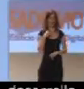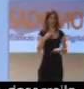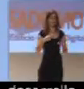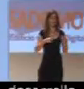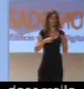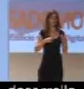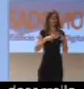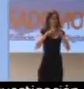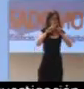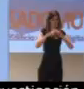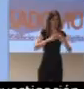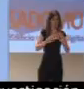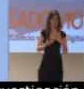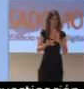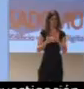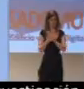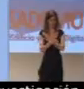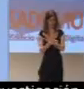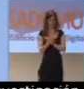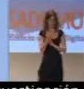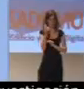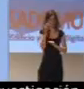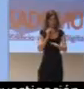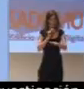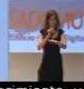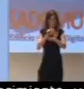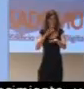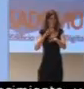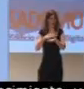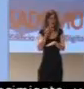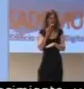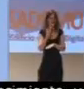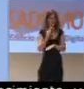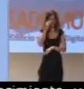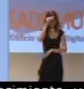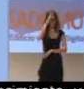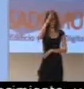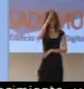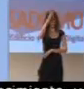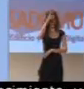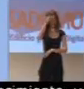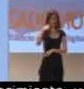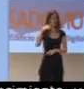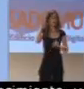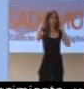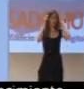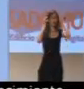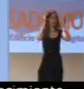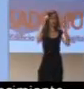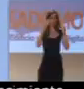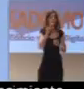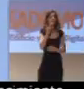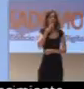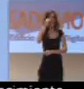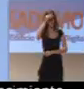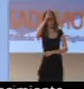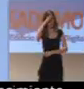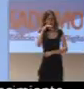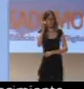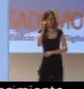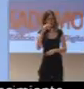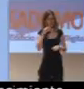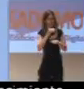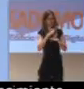for Research. Research is investing money to generate knowledge, and innovation